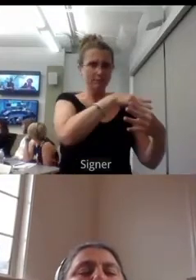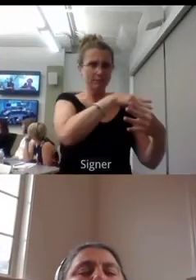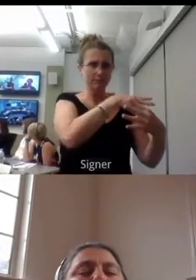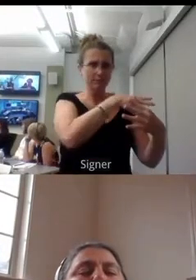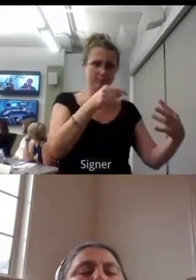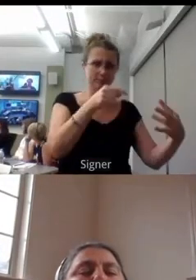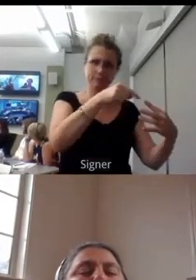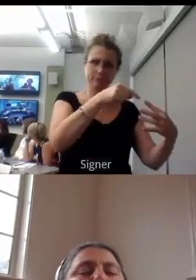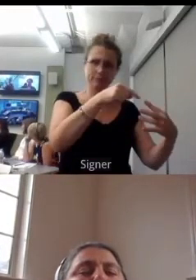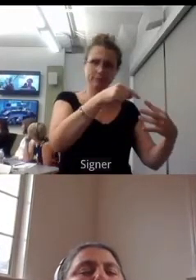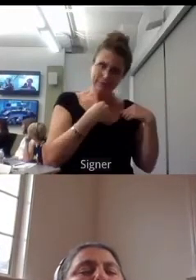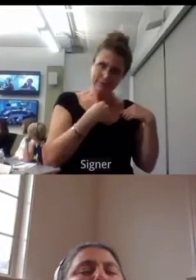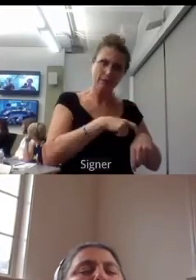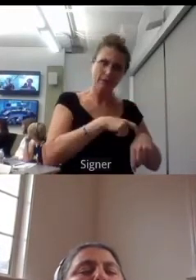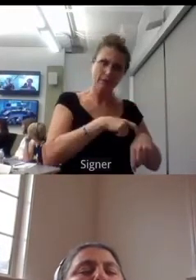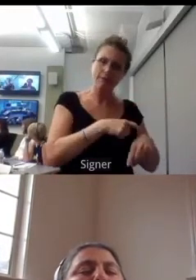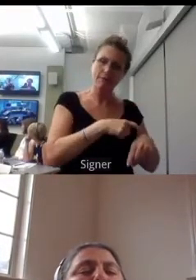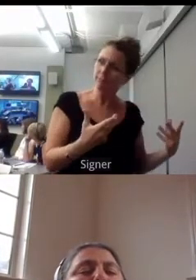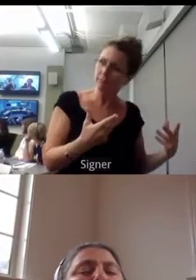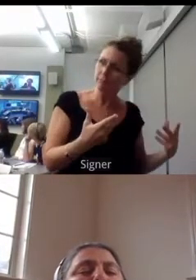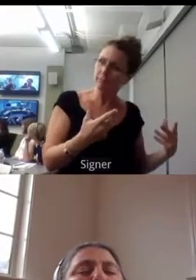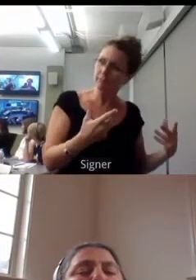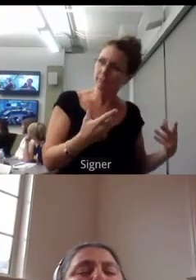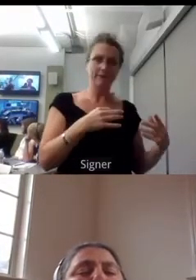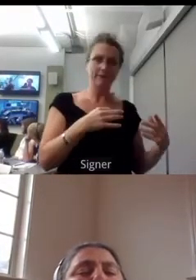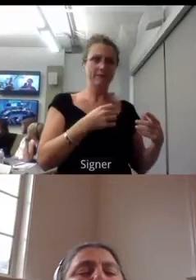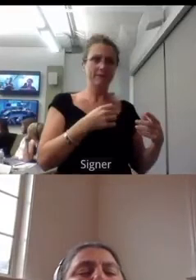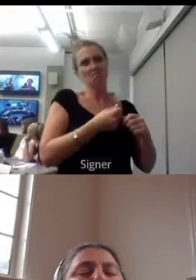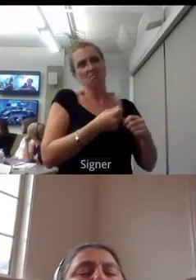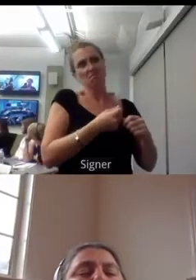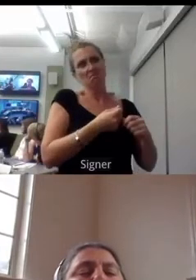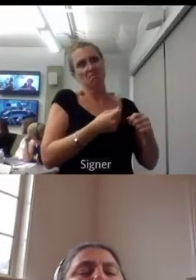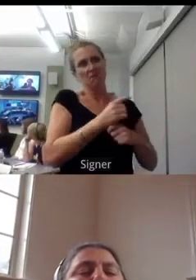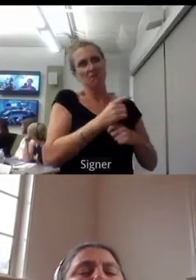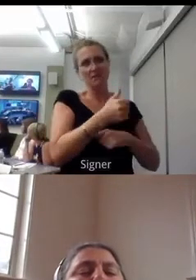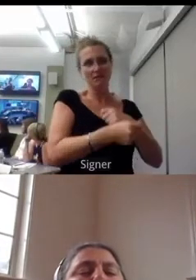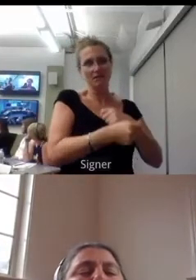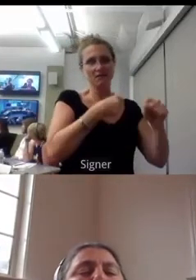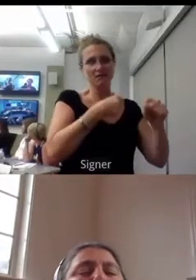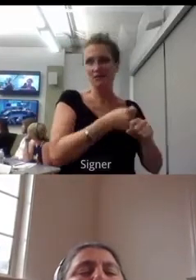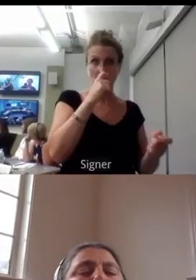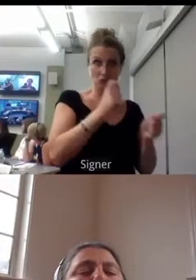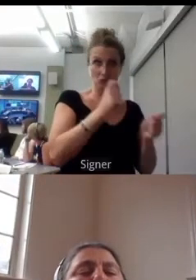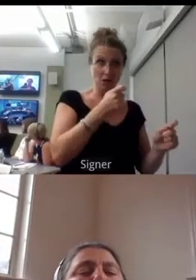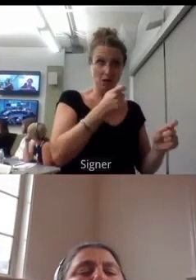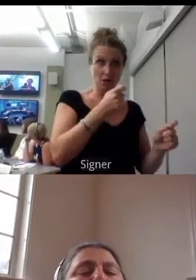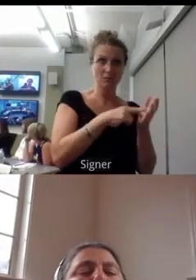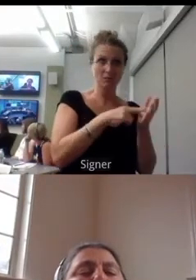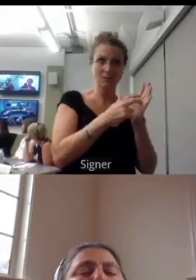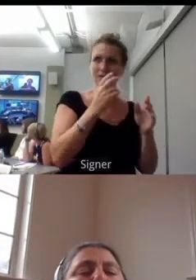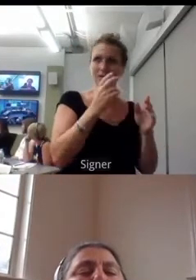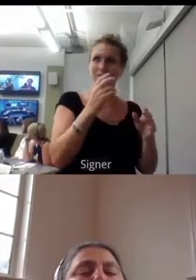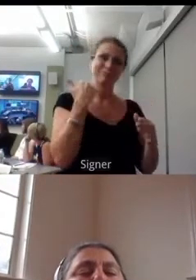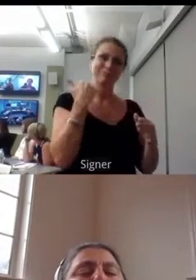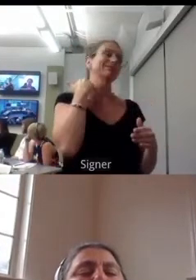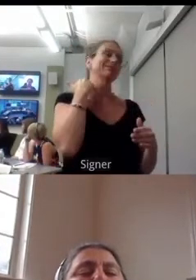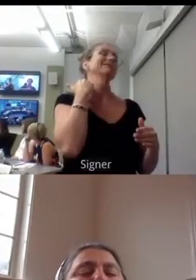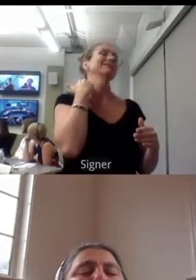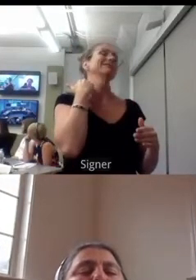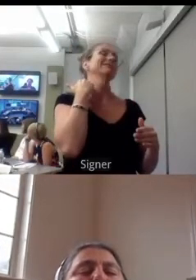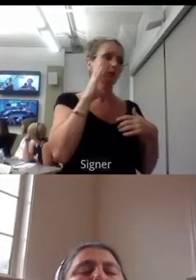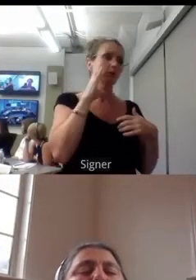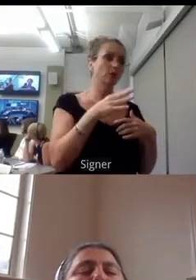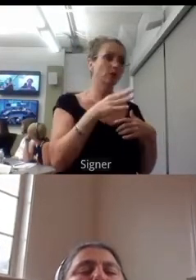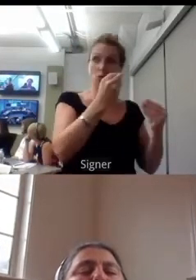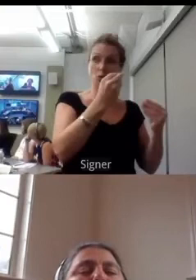business every 10 years, we're out of business anyway, so we'll change, but just give us the time to change, tell us what we need to do. People with disabilities were